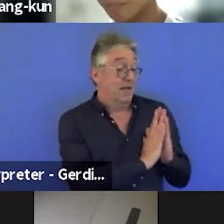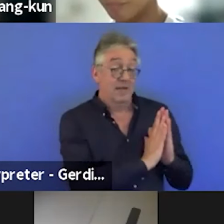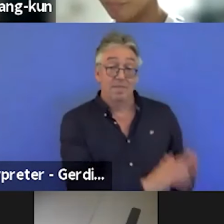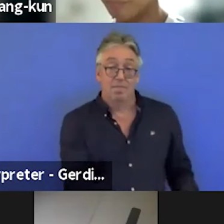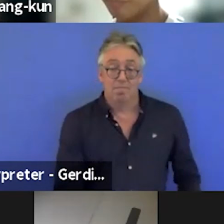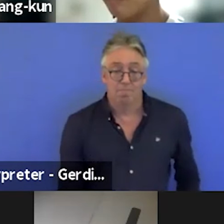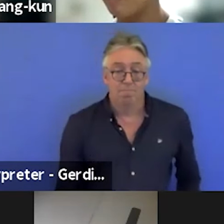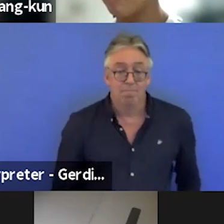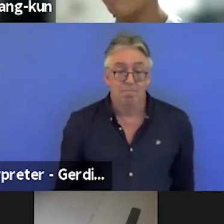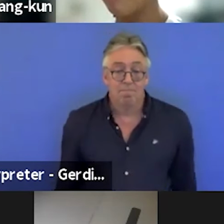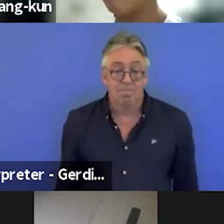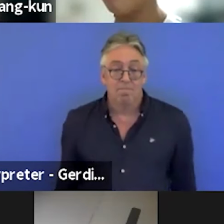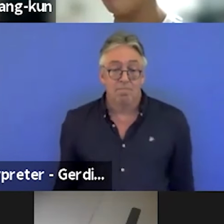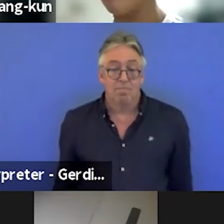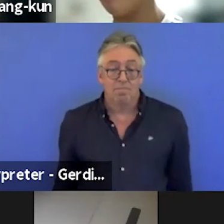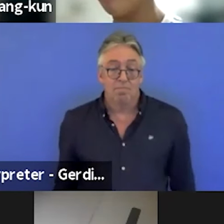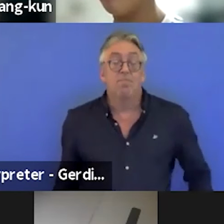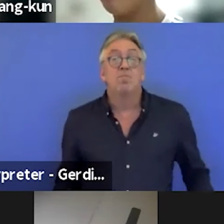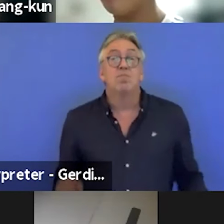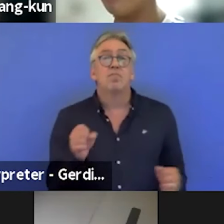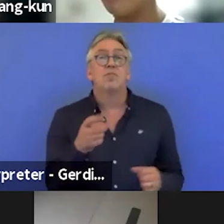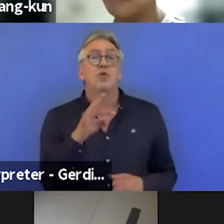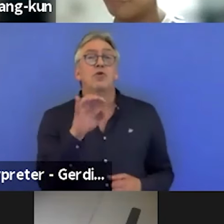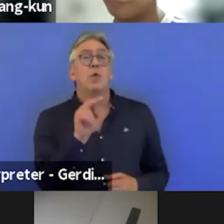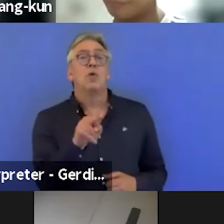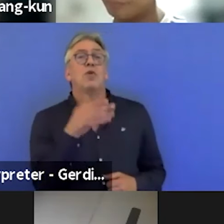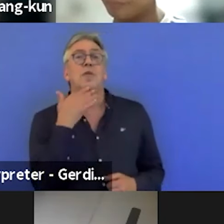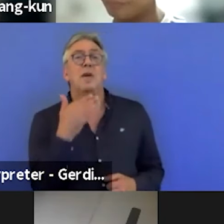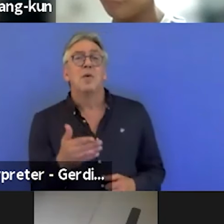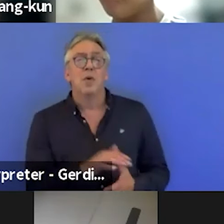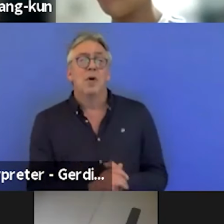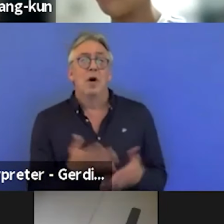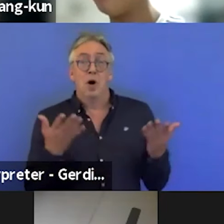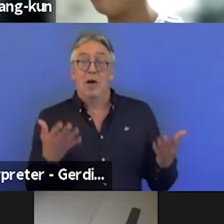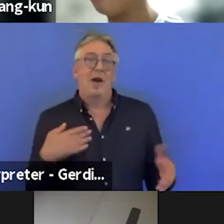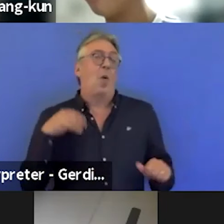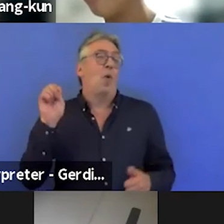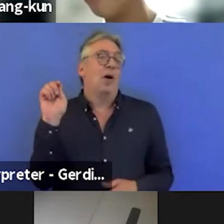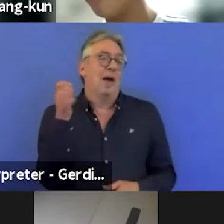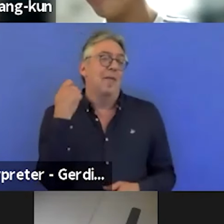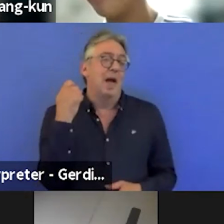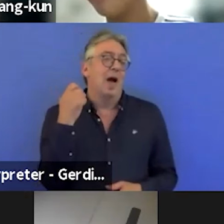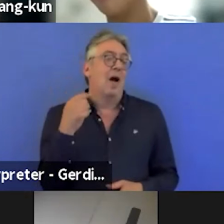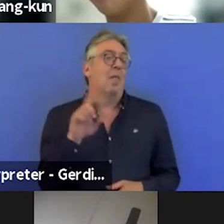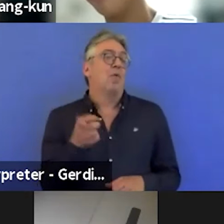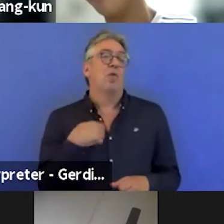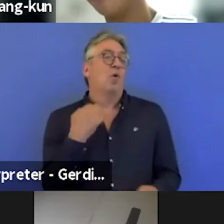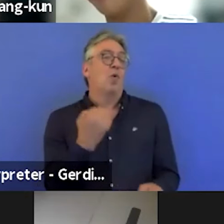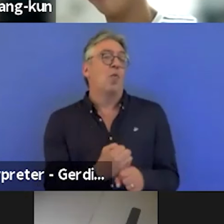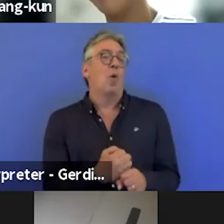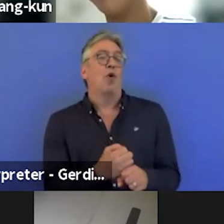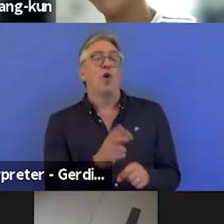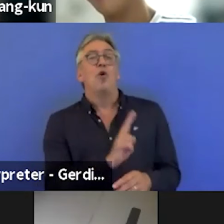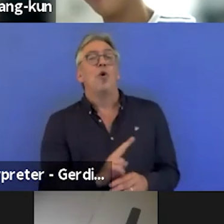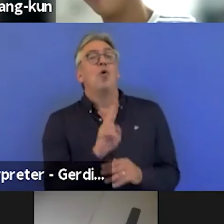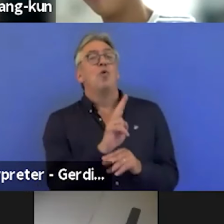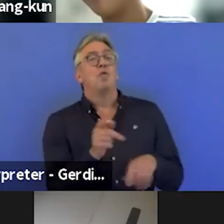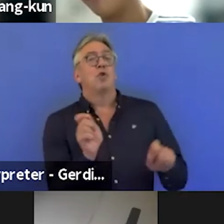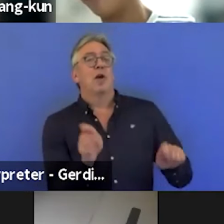Thank you, Sean. I'm Dr. Amani Carissa, currently in Kenya, but working with IDEA at the University of Cape